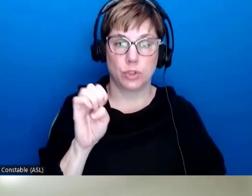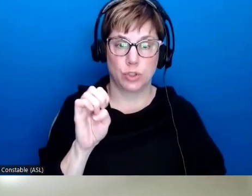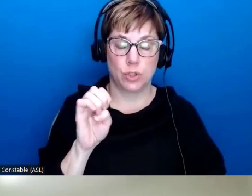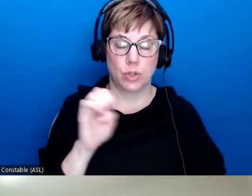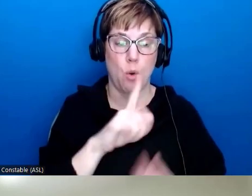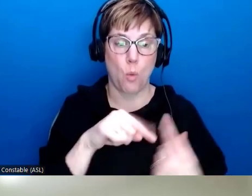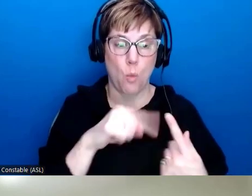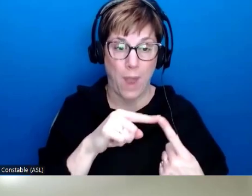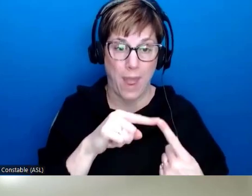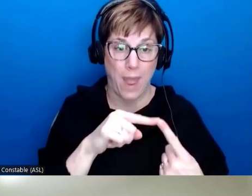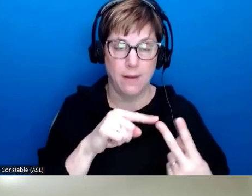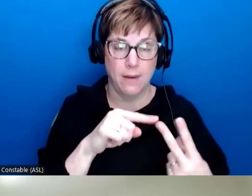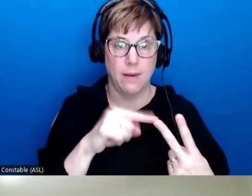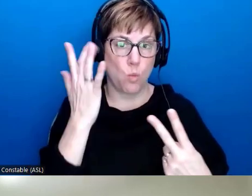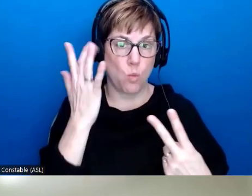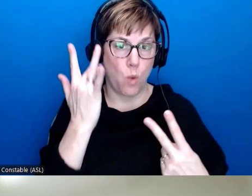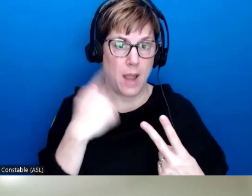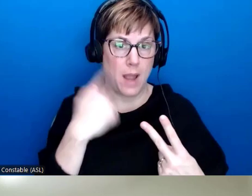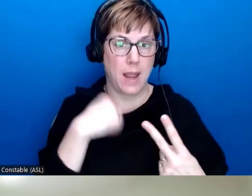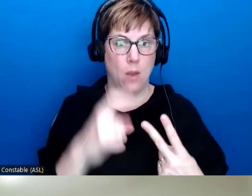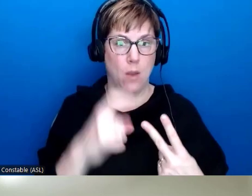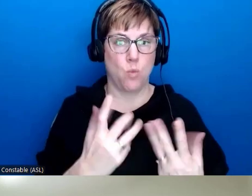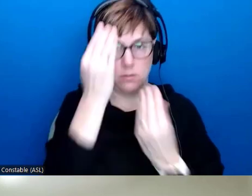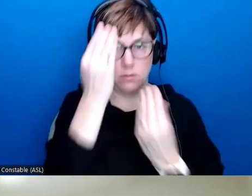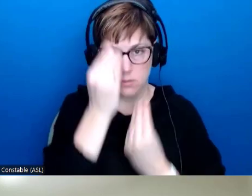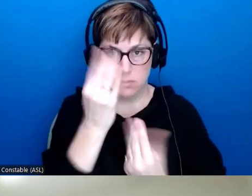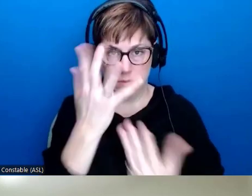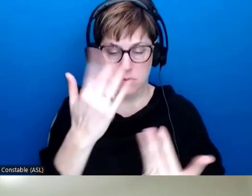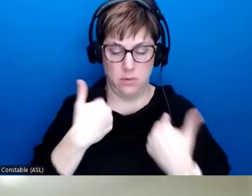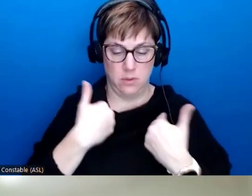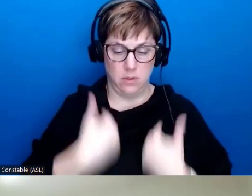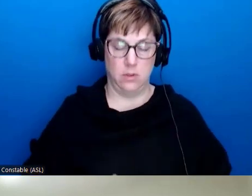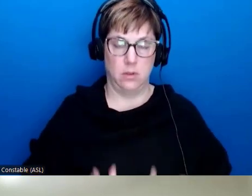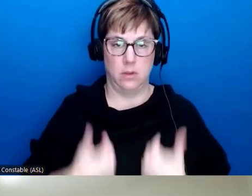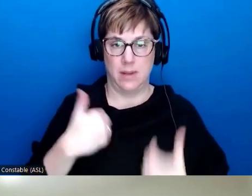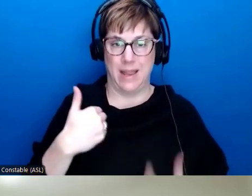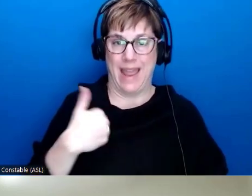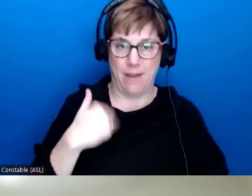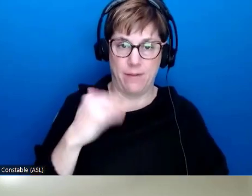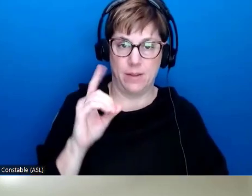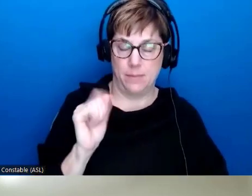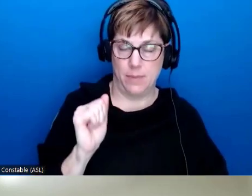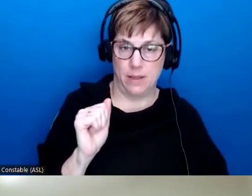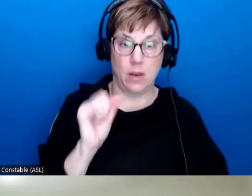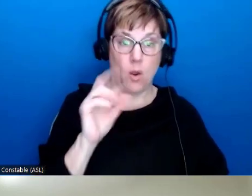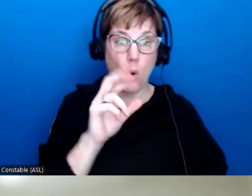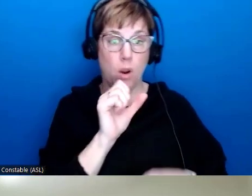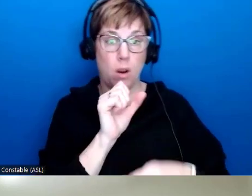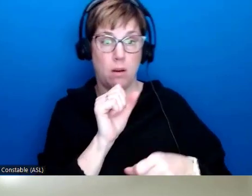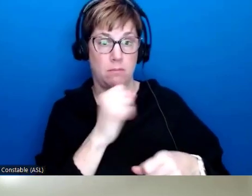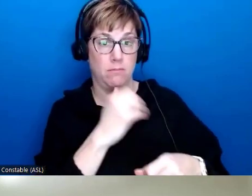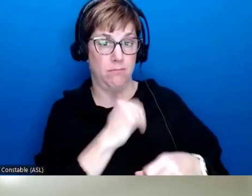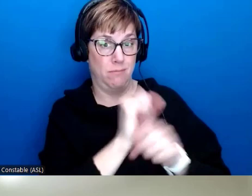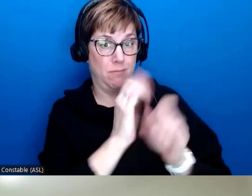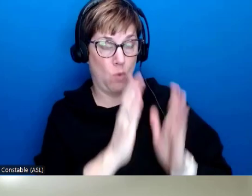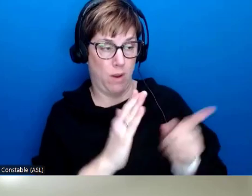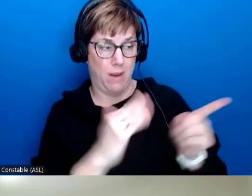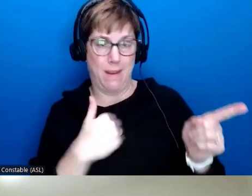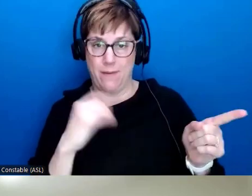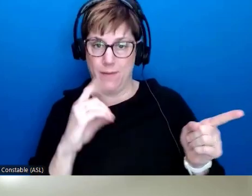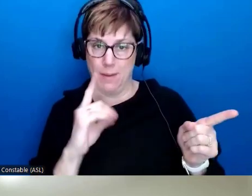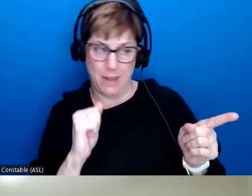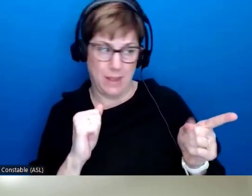why you may want to disclose that you are a person with a disability, or that you're working with a person with a disability, and how to go